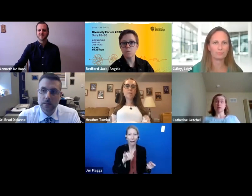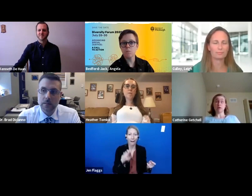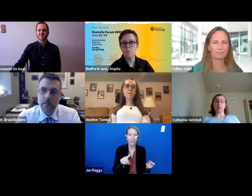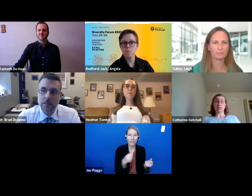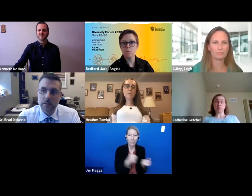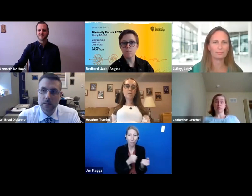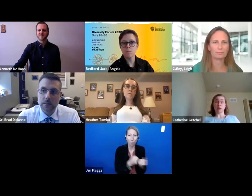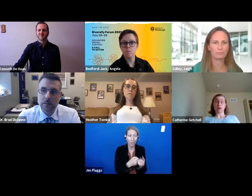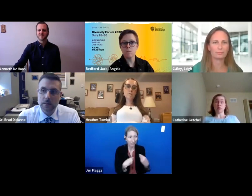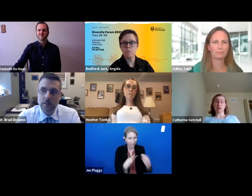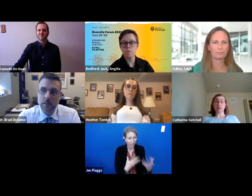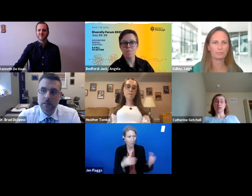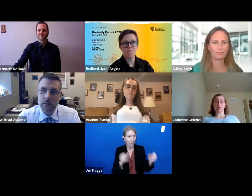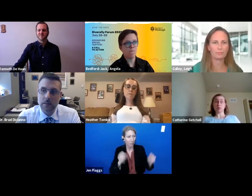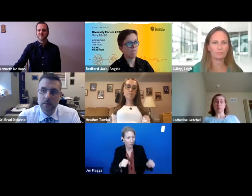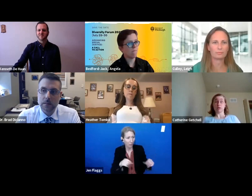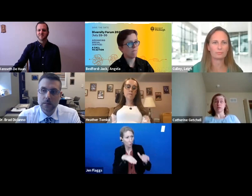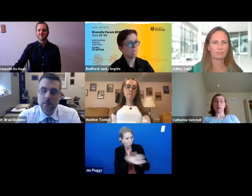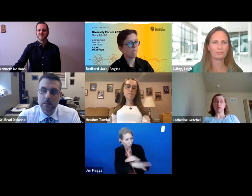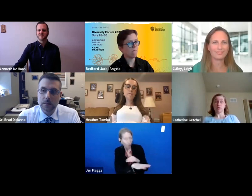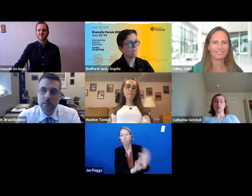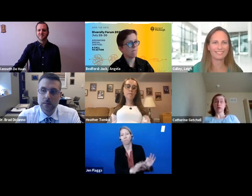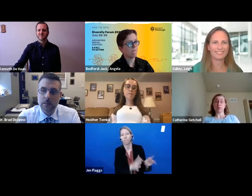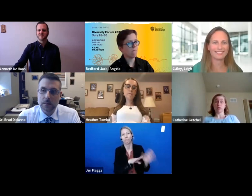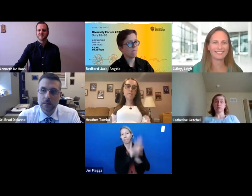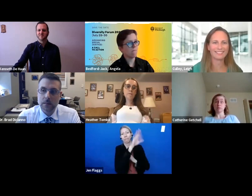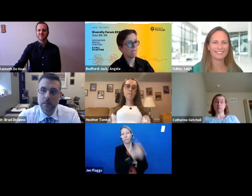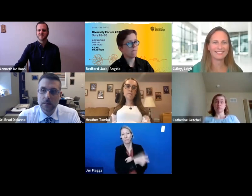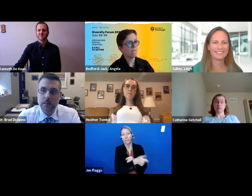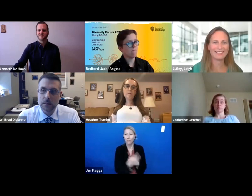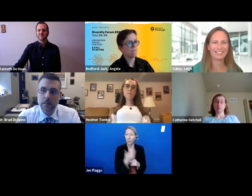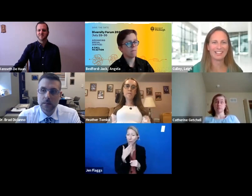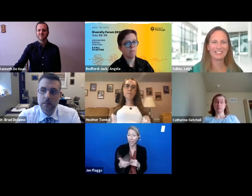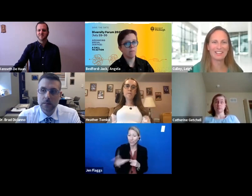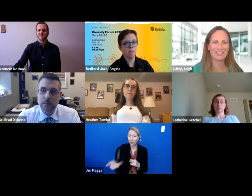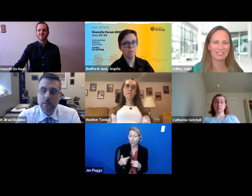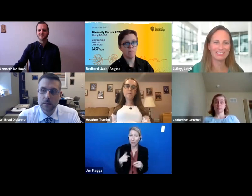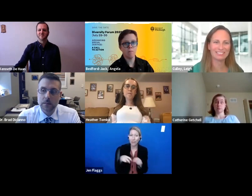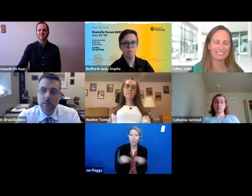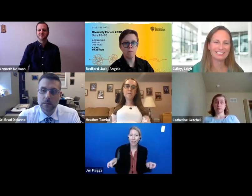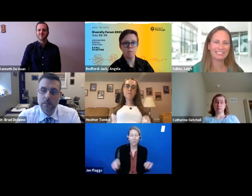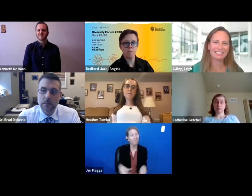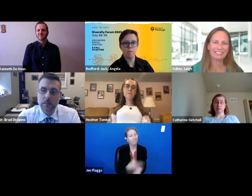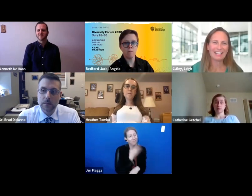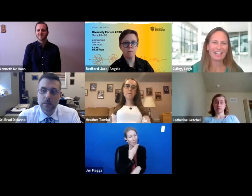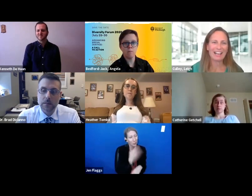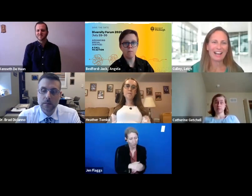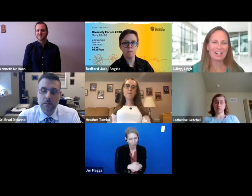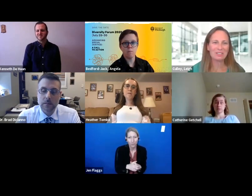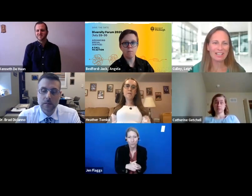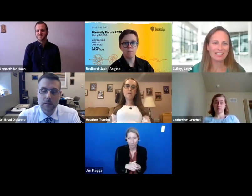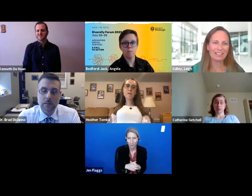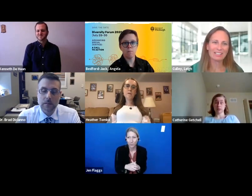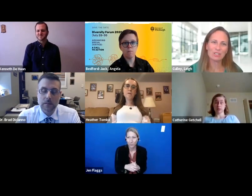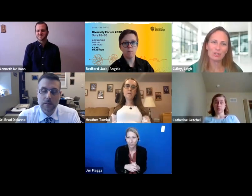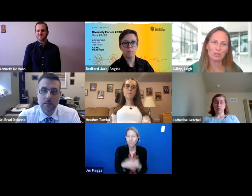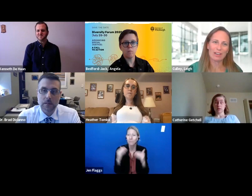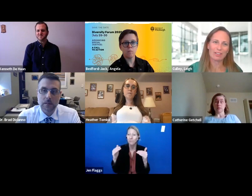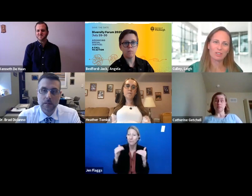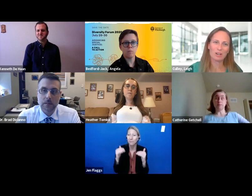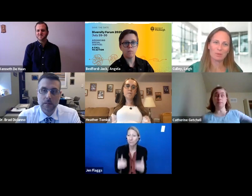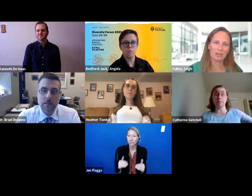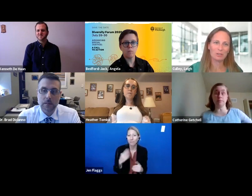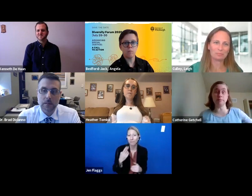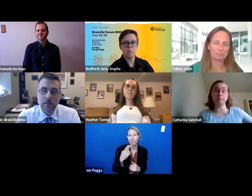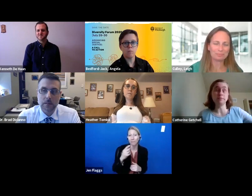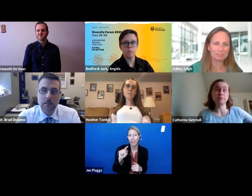that's really what motivates my work, and I'm very excited to be a part of this panel. Thanks for having me. Thanks, Catherine. Next, I'd like to introduce